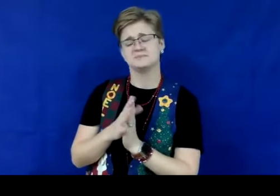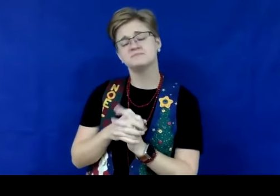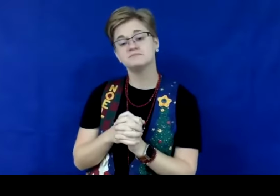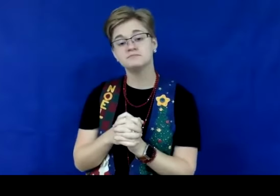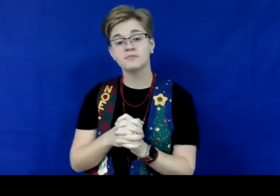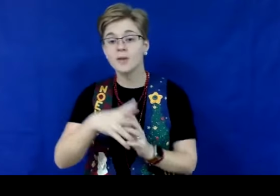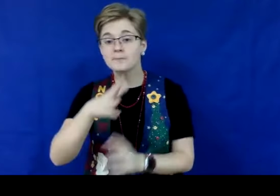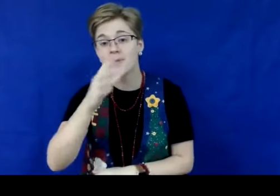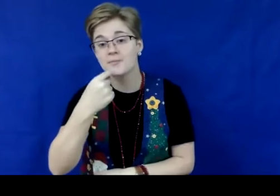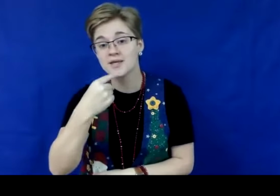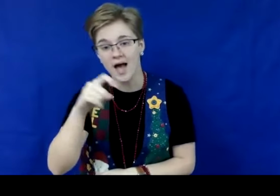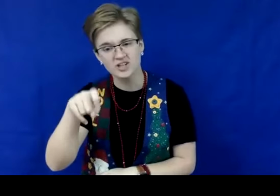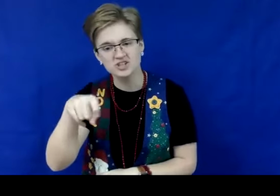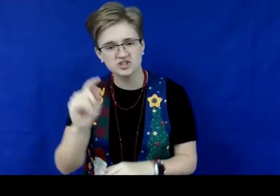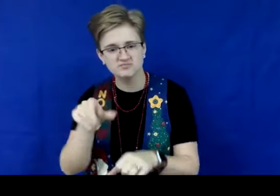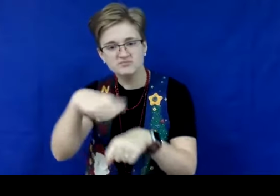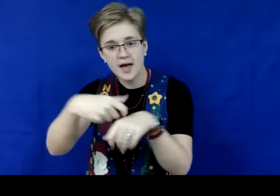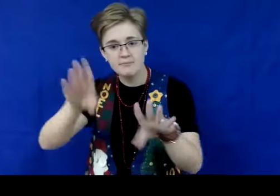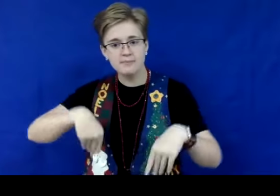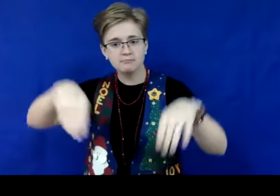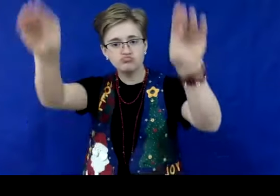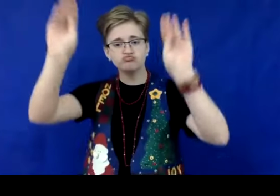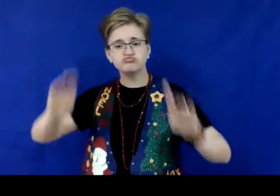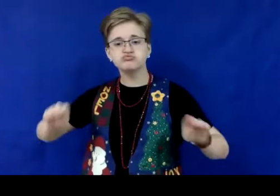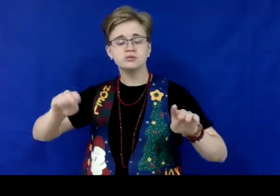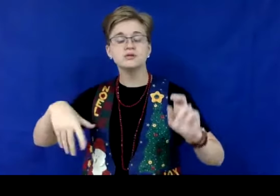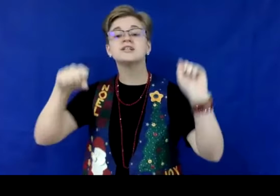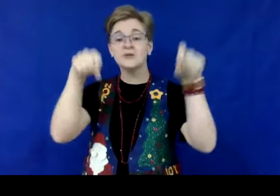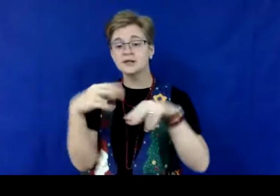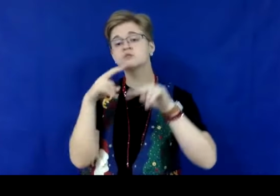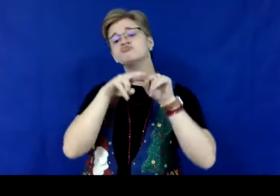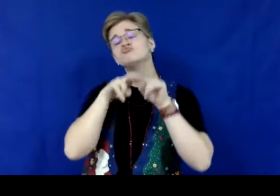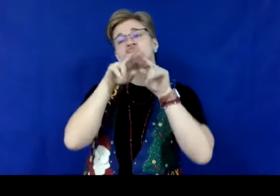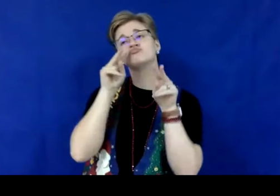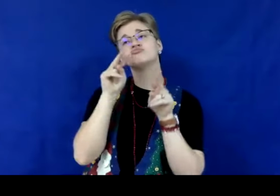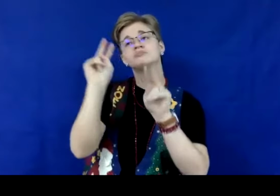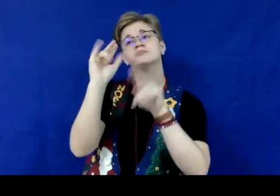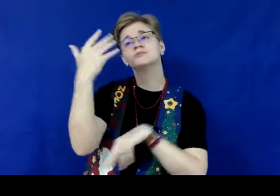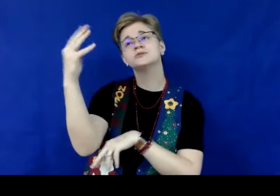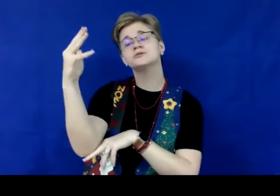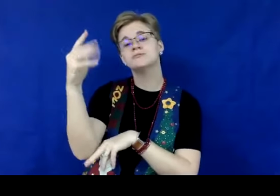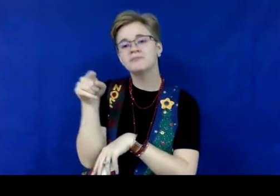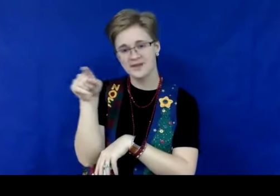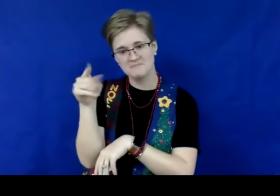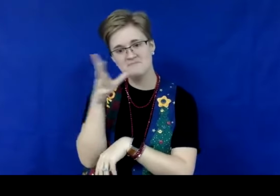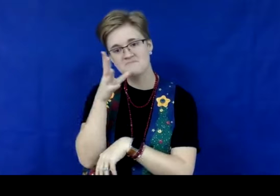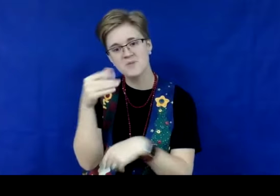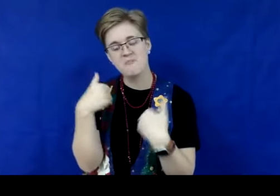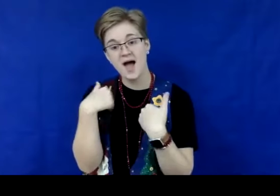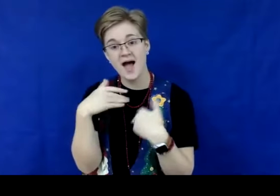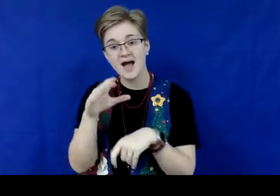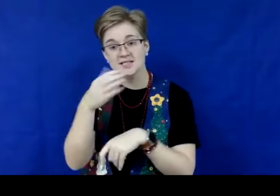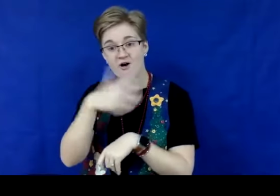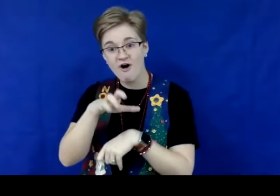Mom says I should spread the blanket so we can sit and admire our tree. She has brought a thermos of hot chocolate.